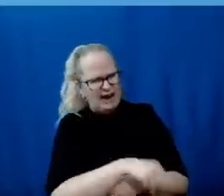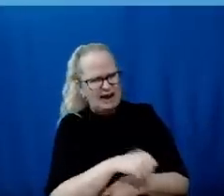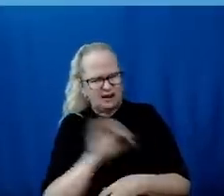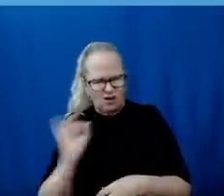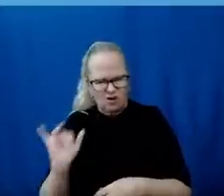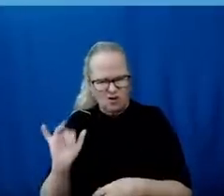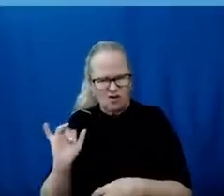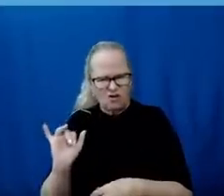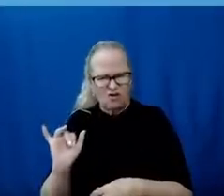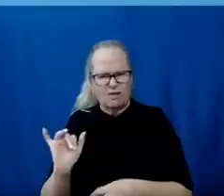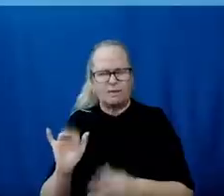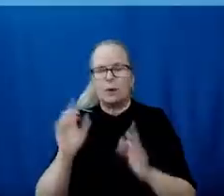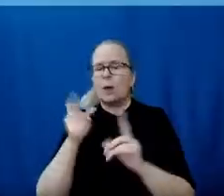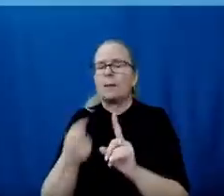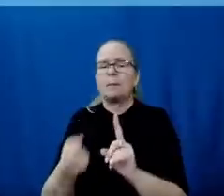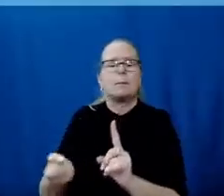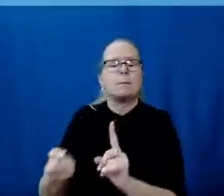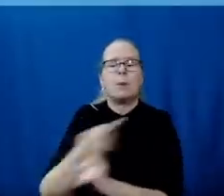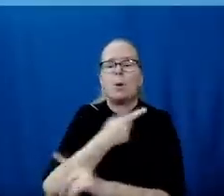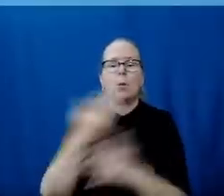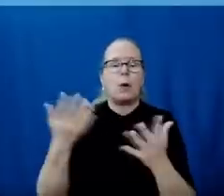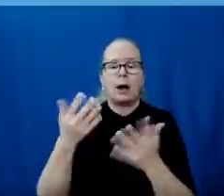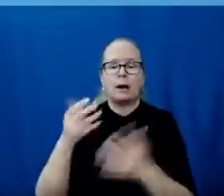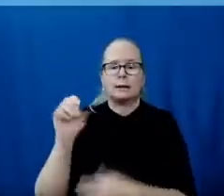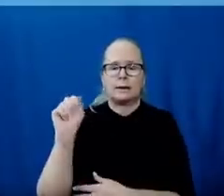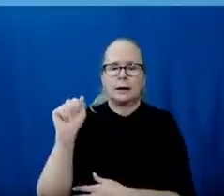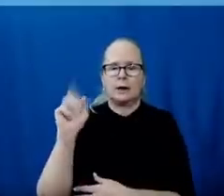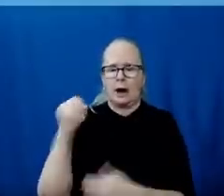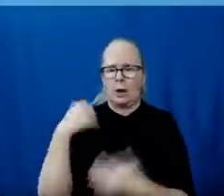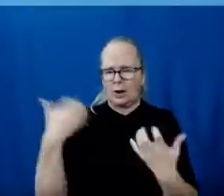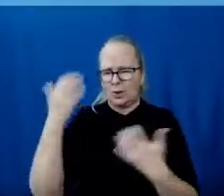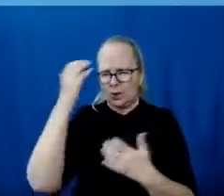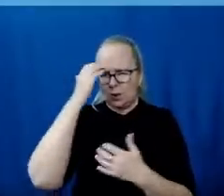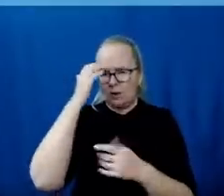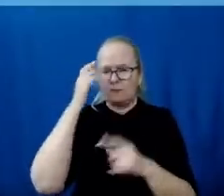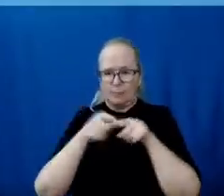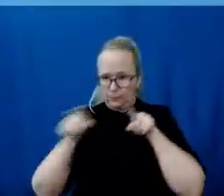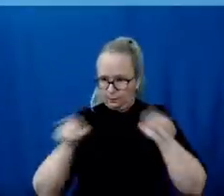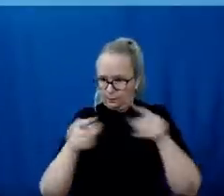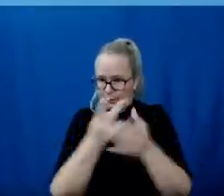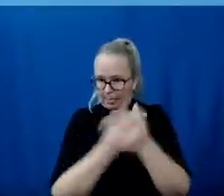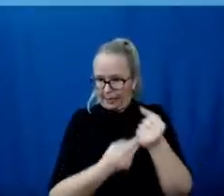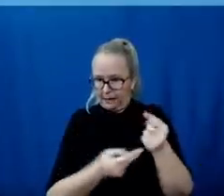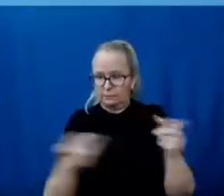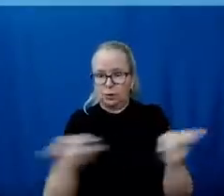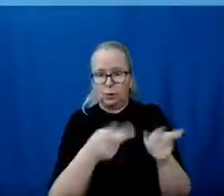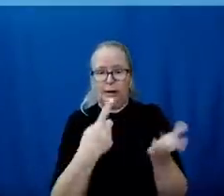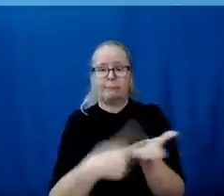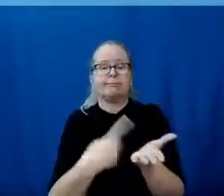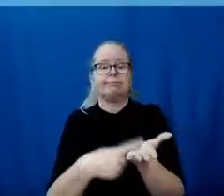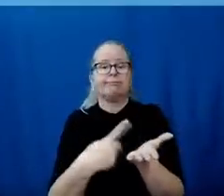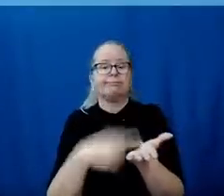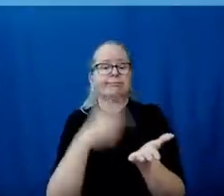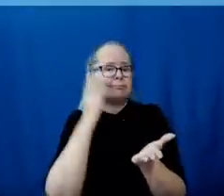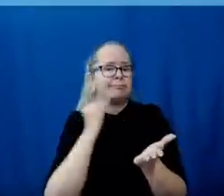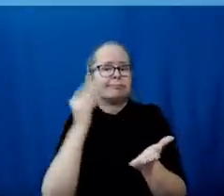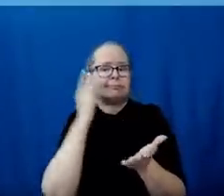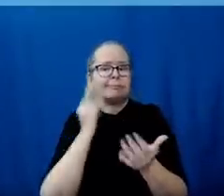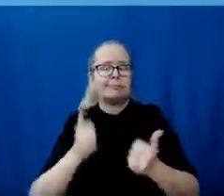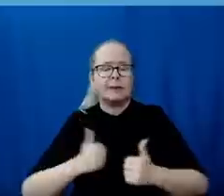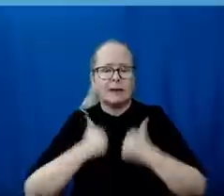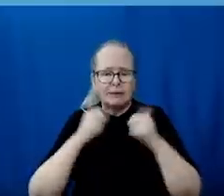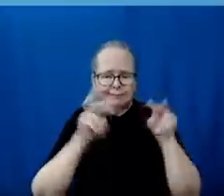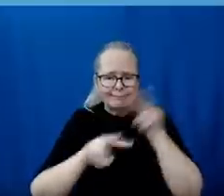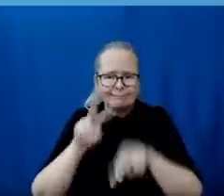interesting non-SARS-CoV-2 thing you have found that you are able to share with us? I would love to know, from both of your